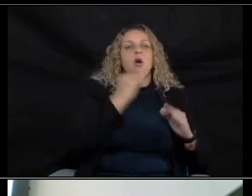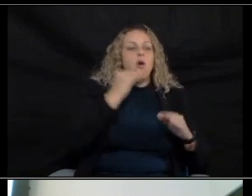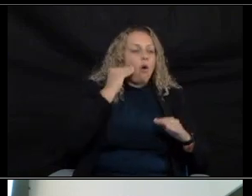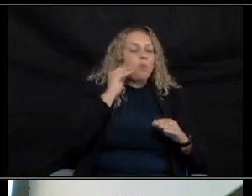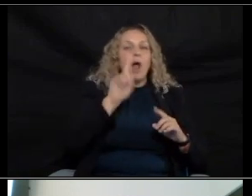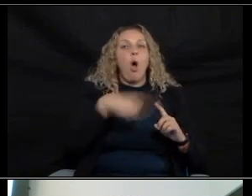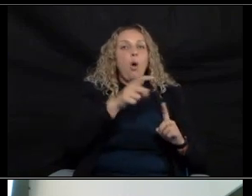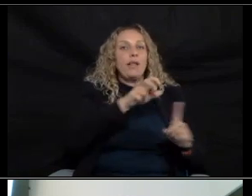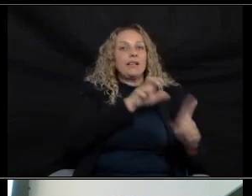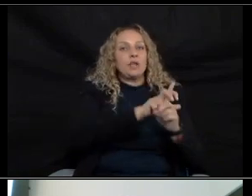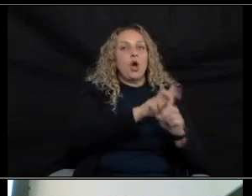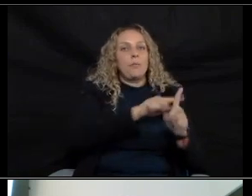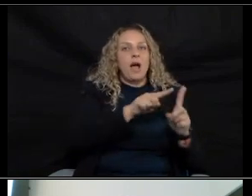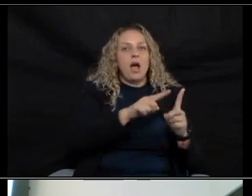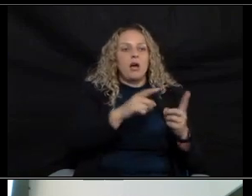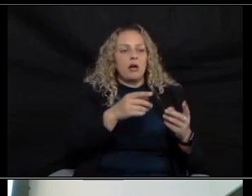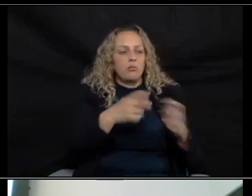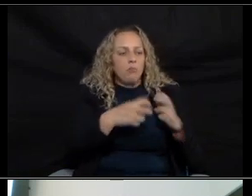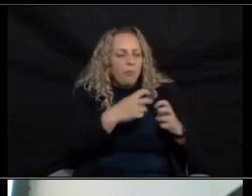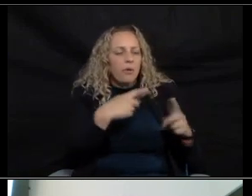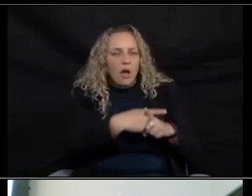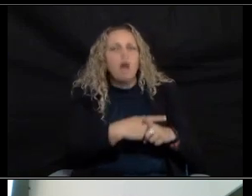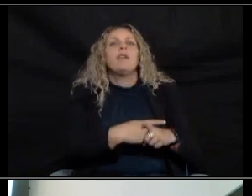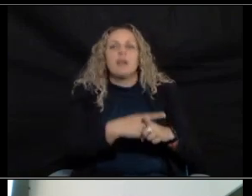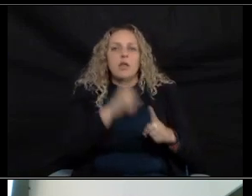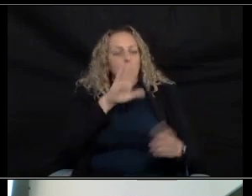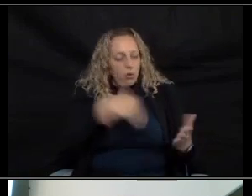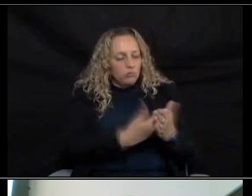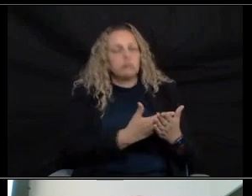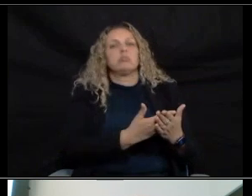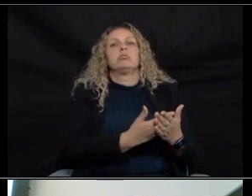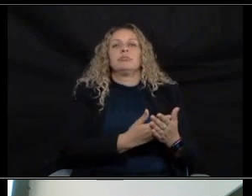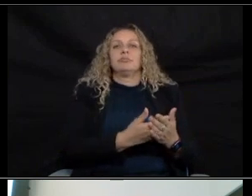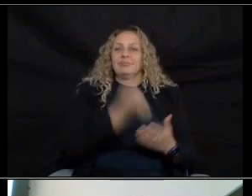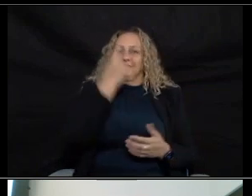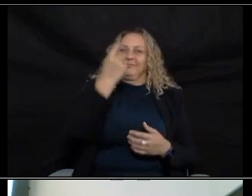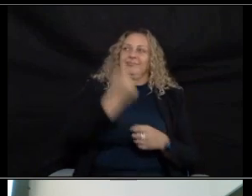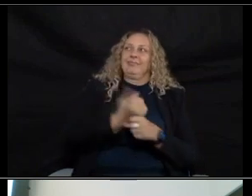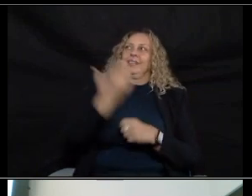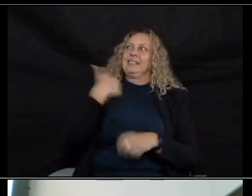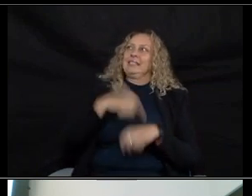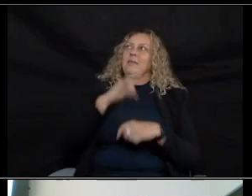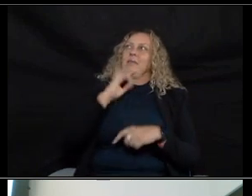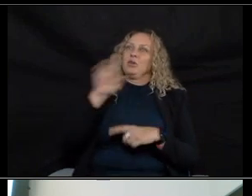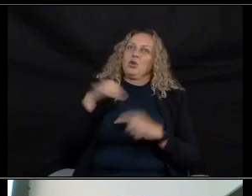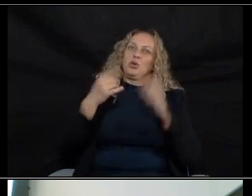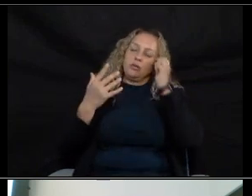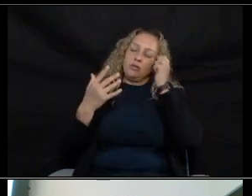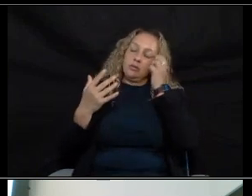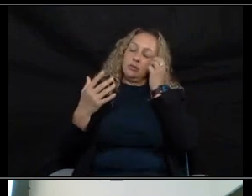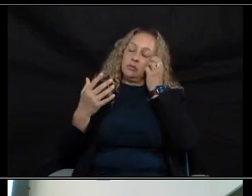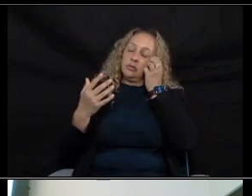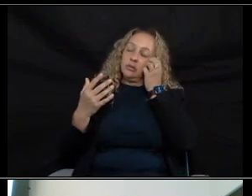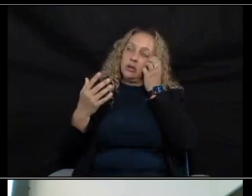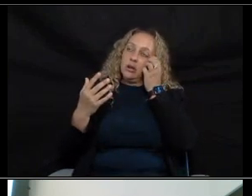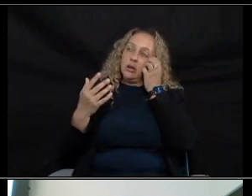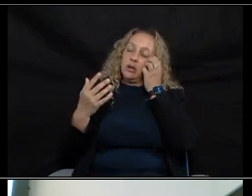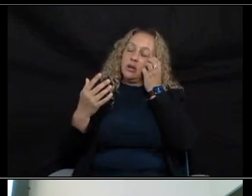install, but troubleshoot. As I shared with you last time, and I inadvertently gave Justin about 5 or 6 children. Justin, let's give you 10. What the